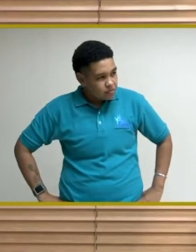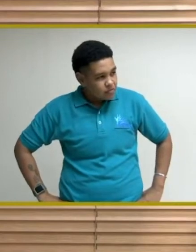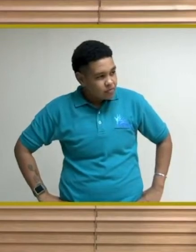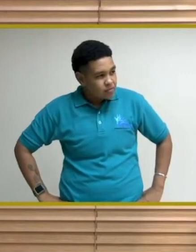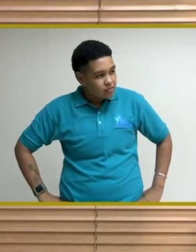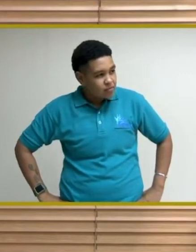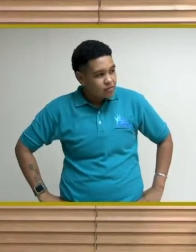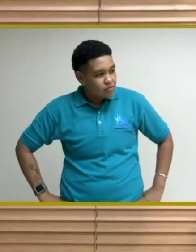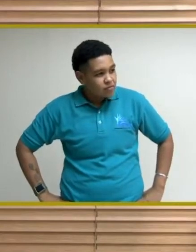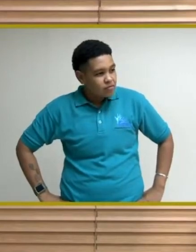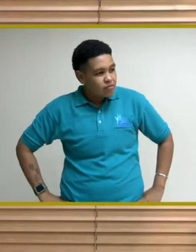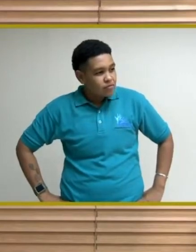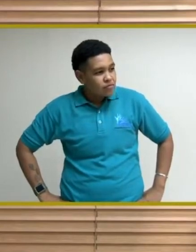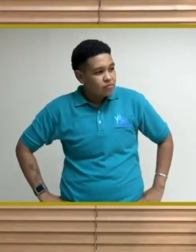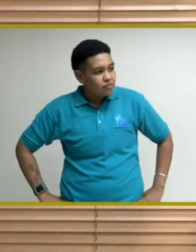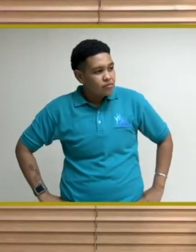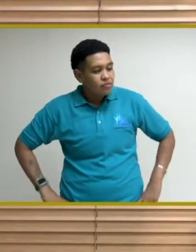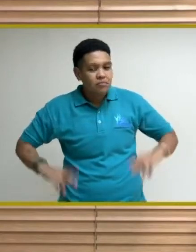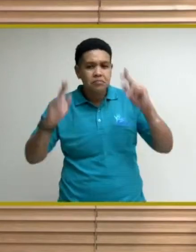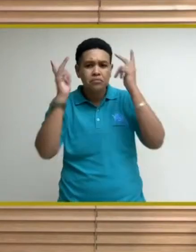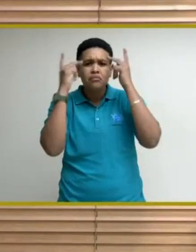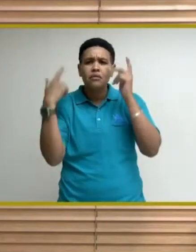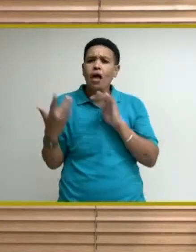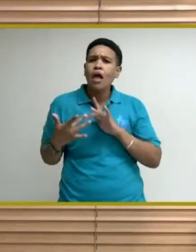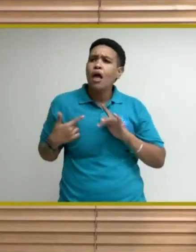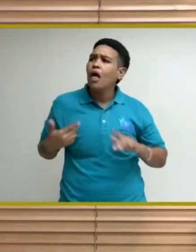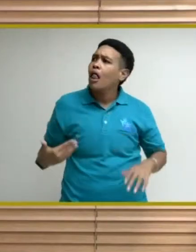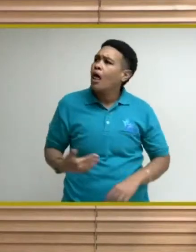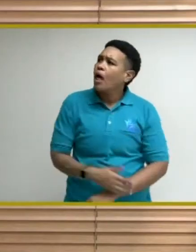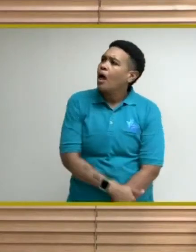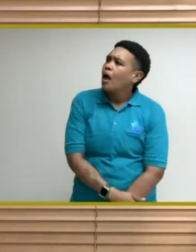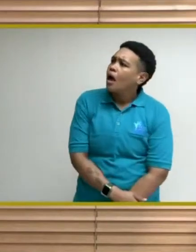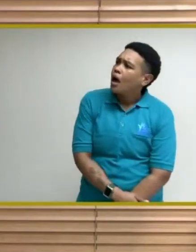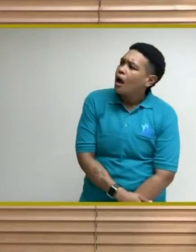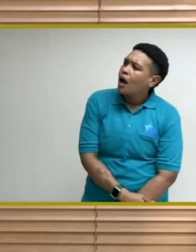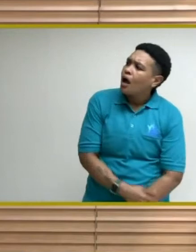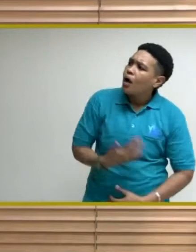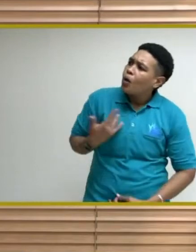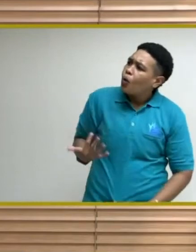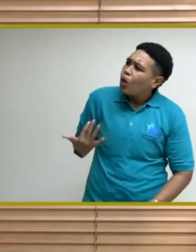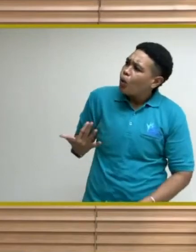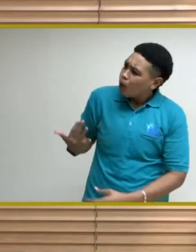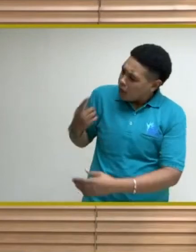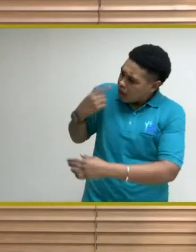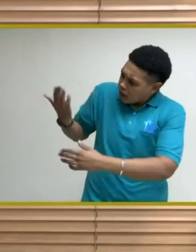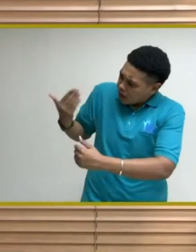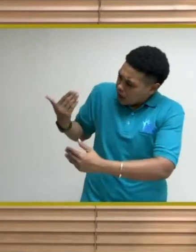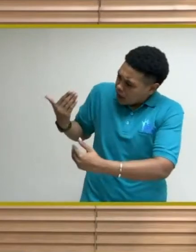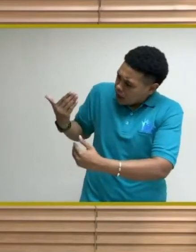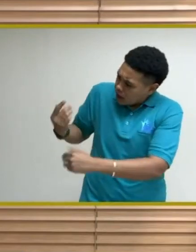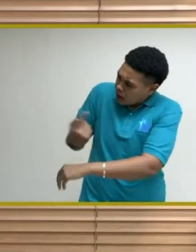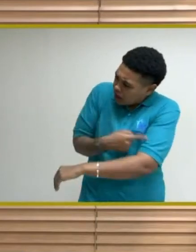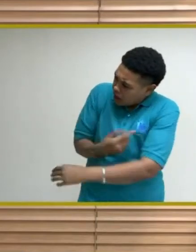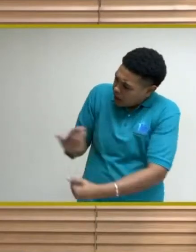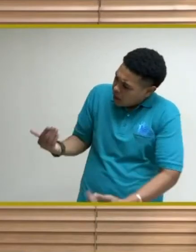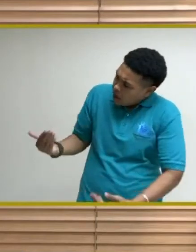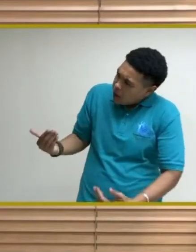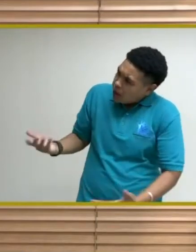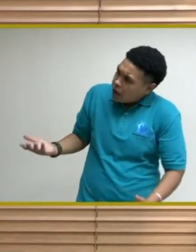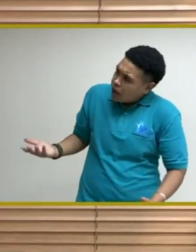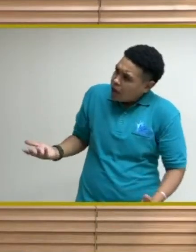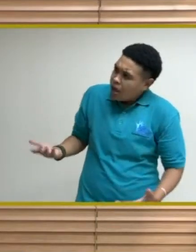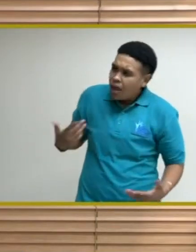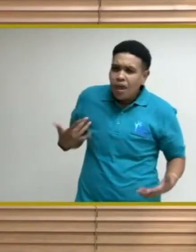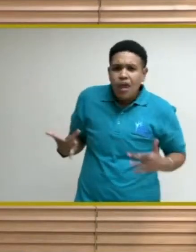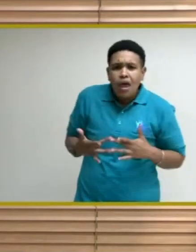panicking about not being contacted, even though they're maybe 4 or 5 days away from the due date. And I'm saying that you are supposed to